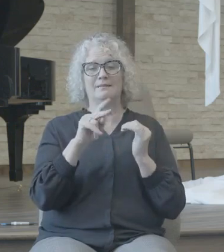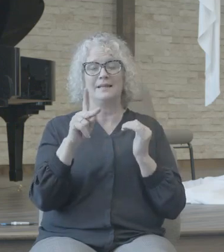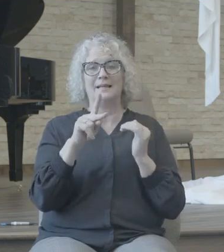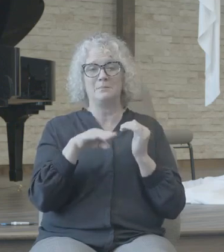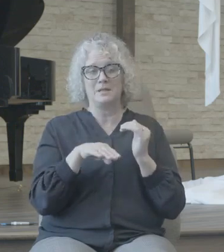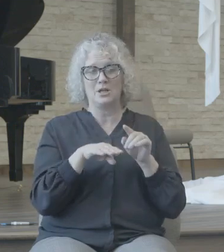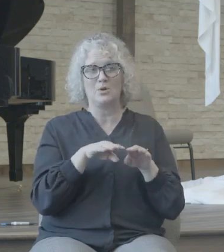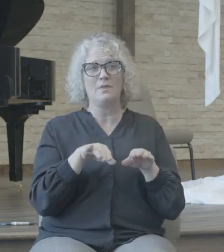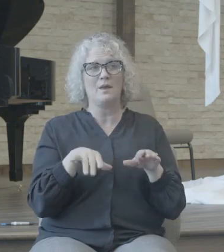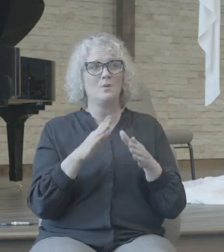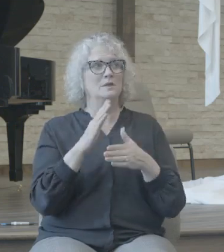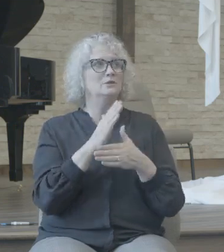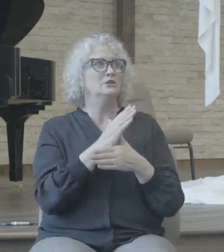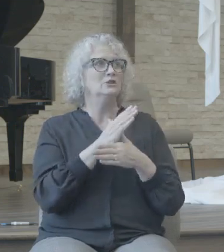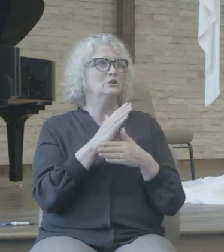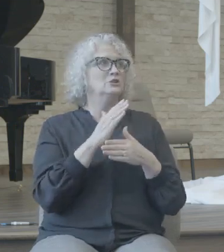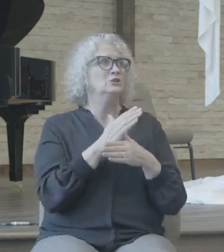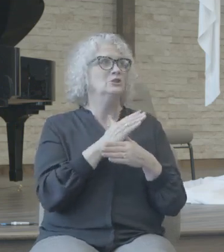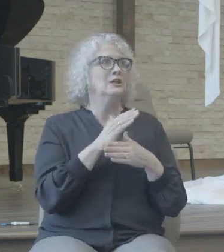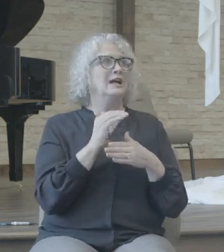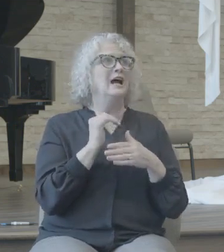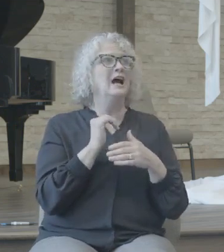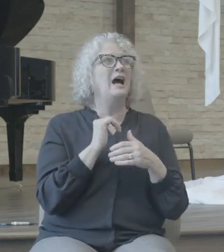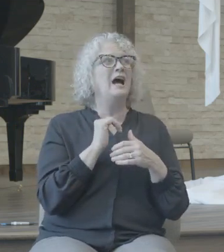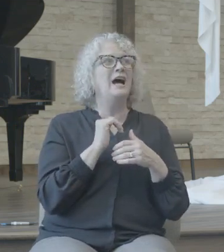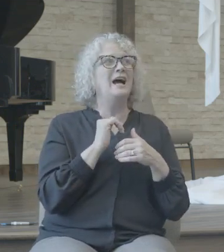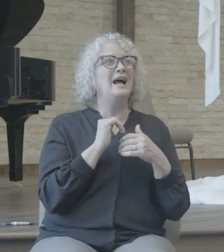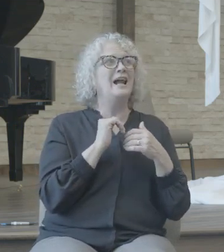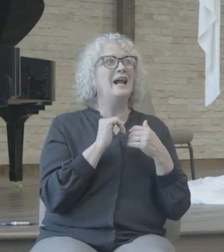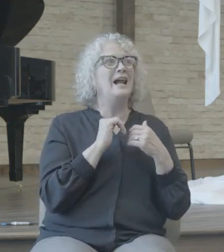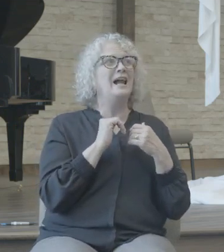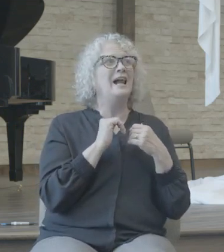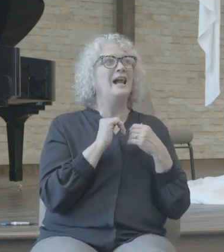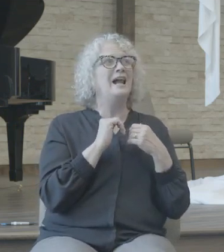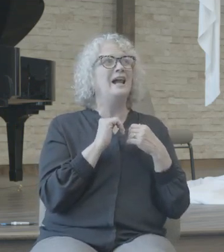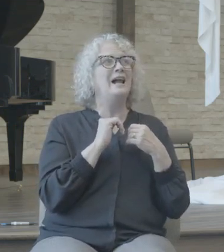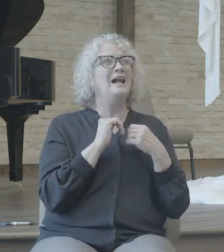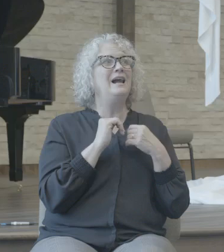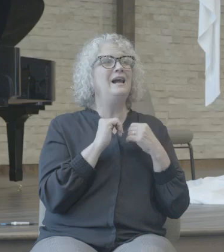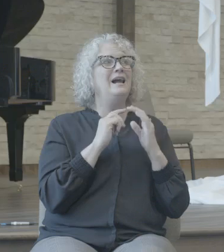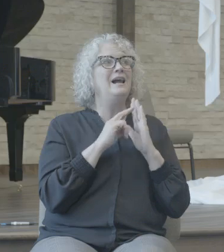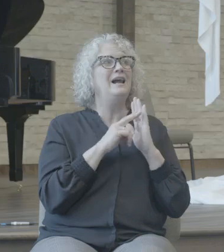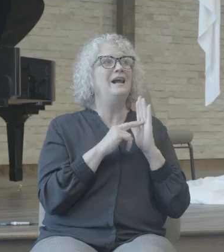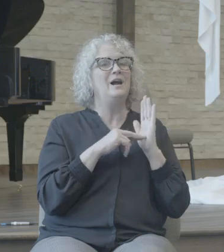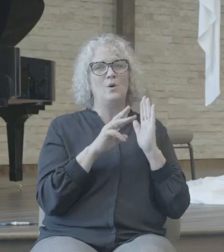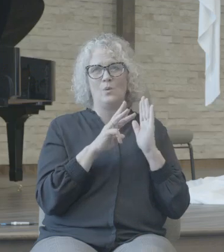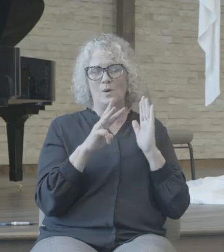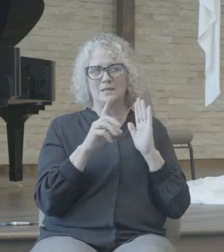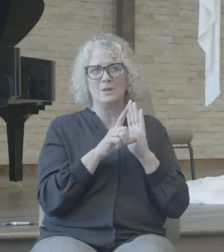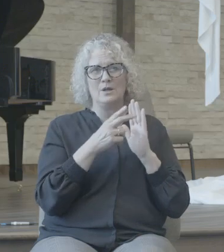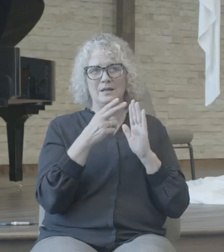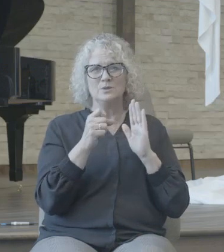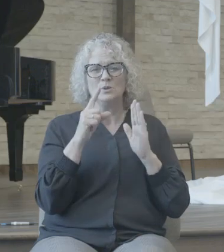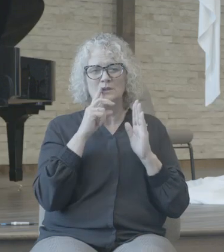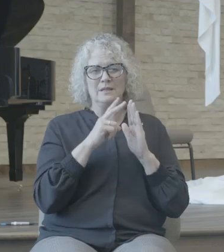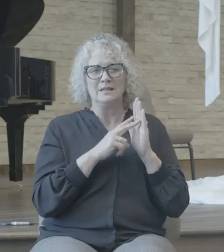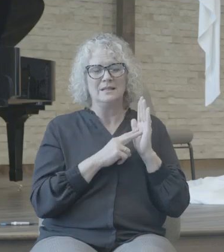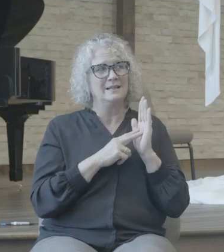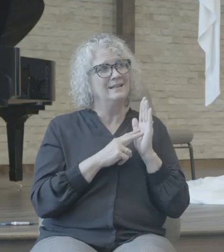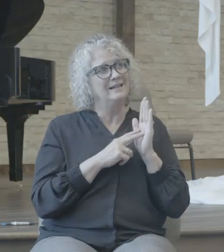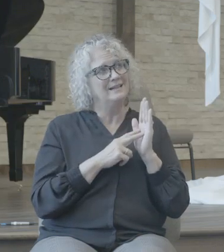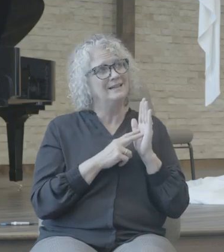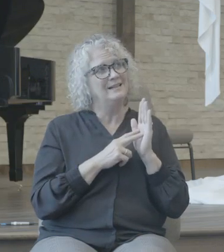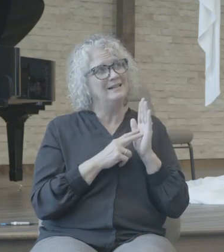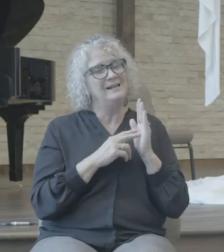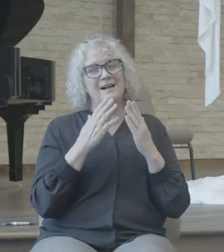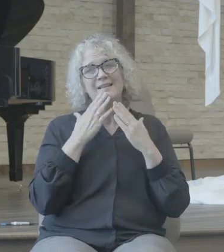that information. And continue to stay tuned with our social media pages through West Lutheran High School to kind of see what's going on with the team. And thank you